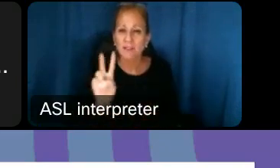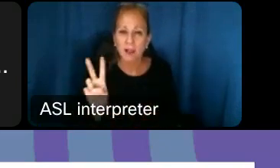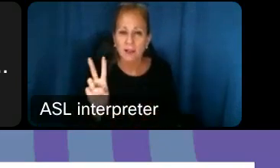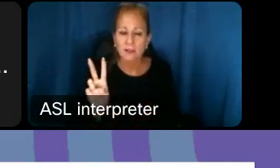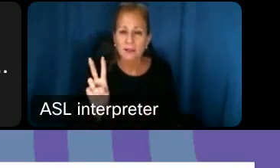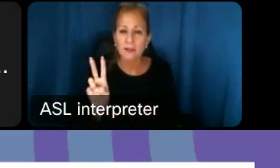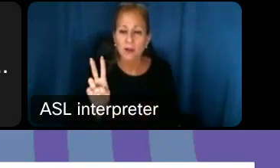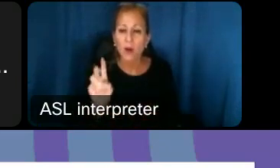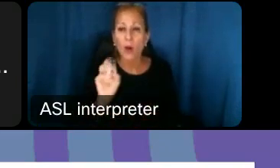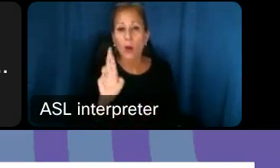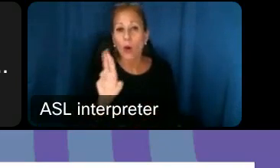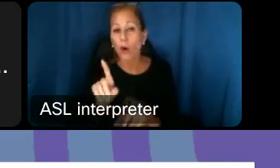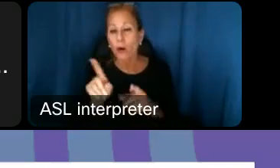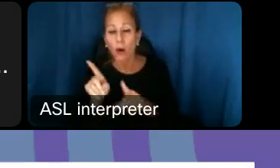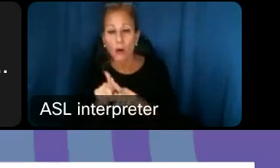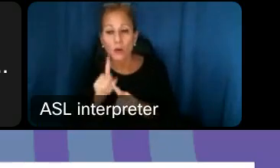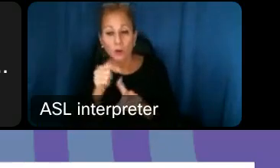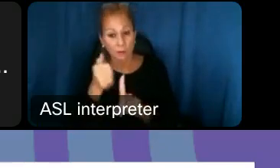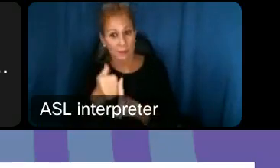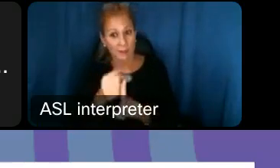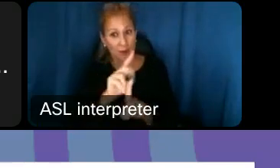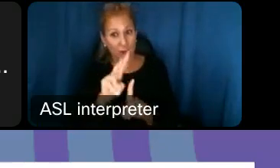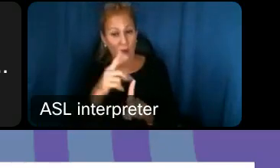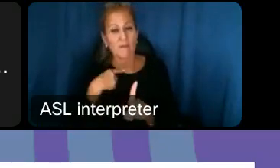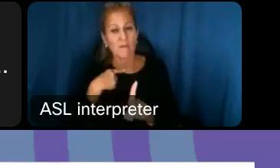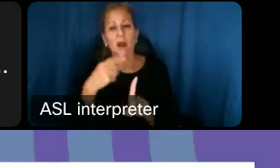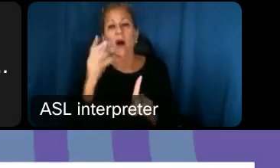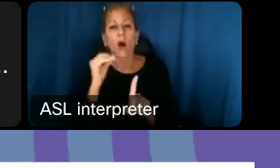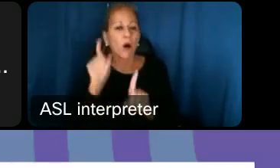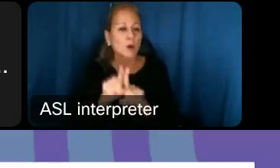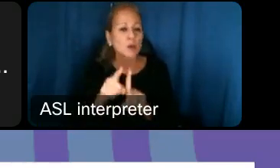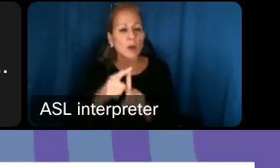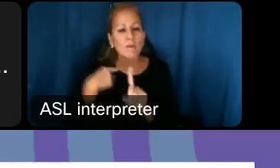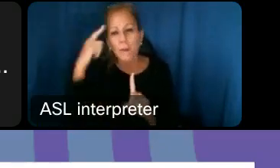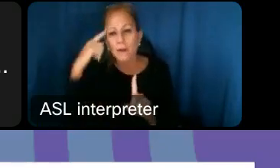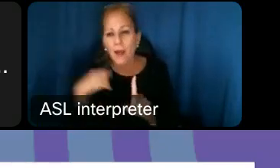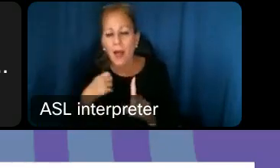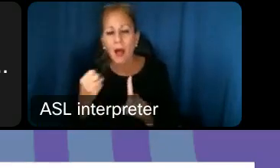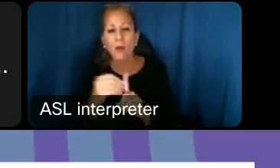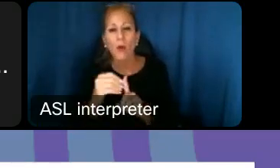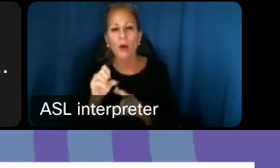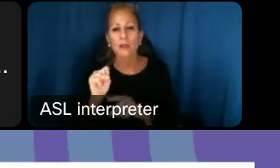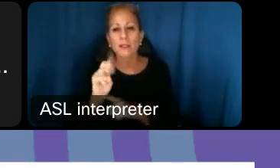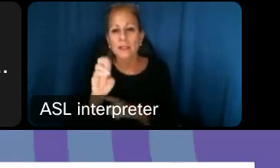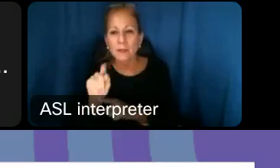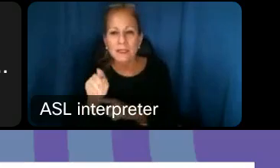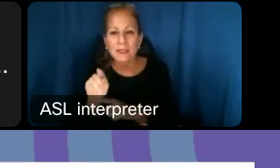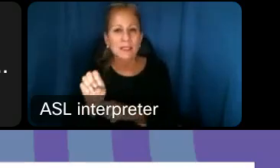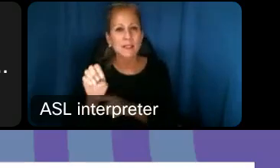violence who are also experiencing mental health or substance use coercion? I'm curious if you have